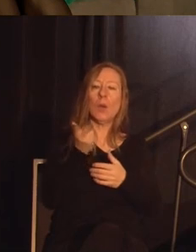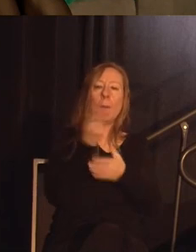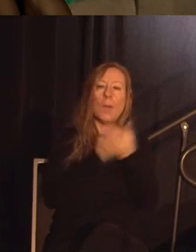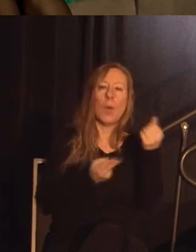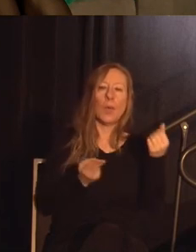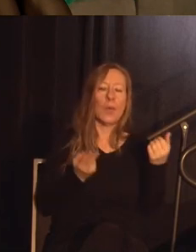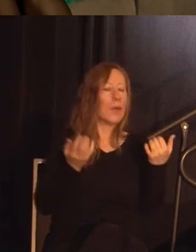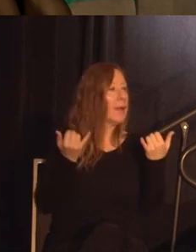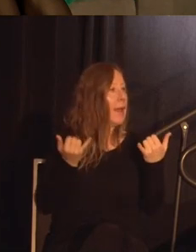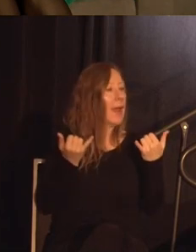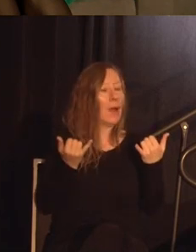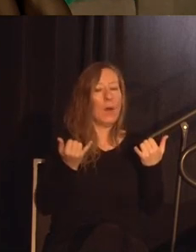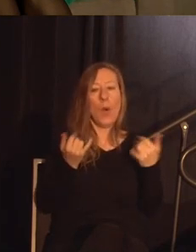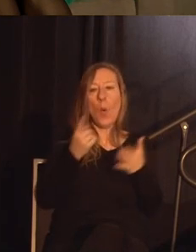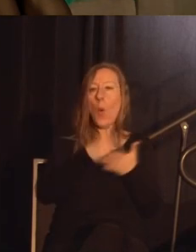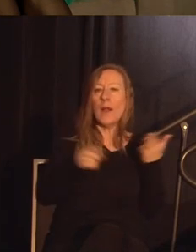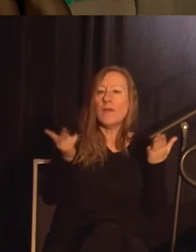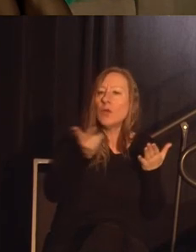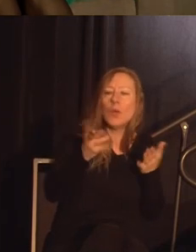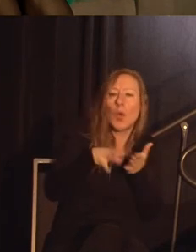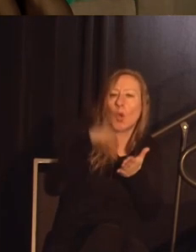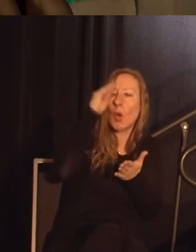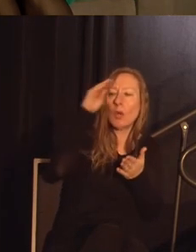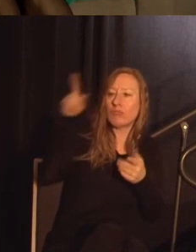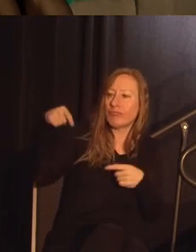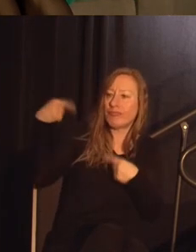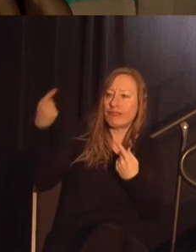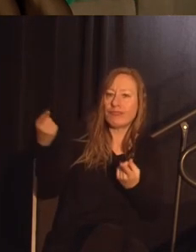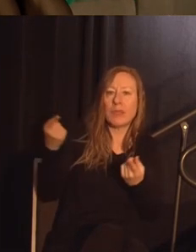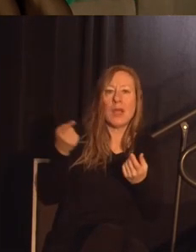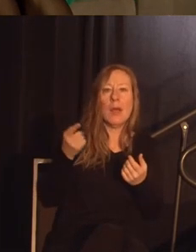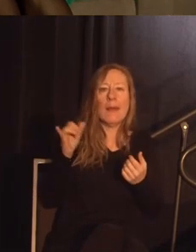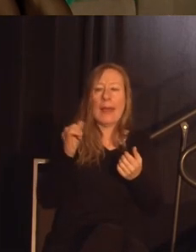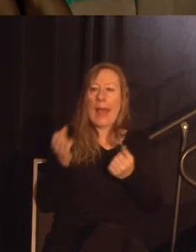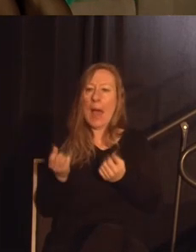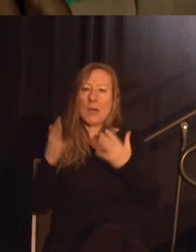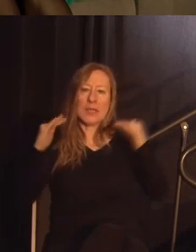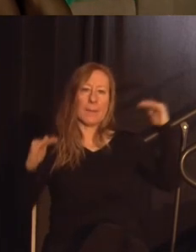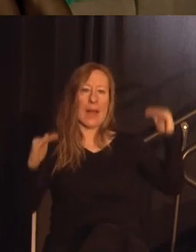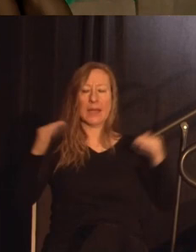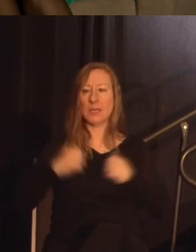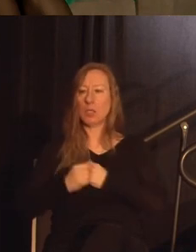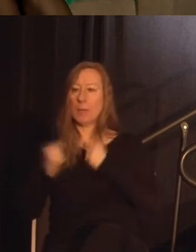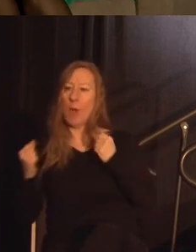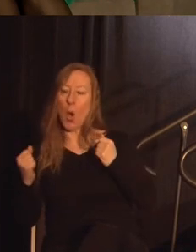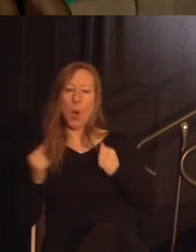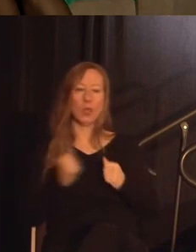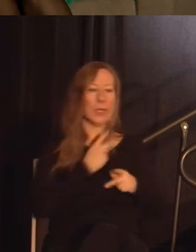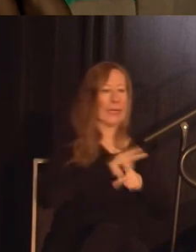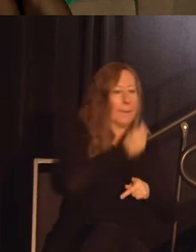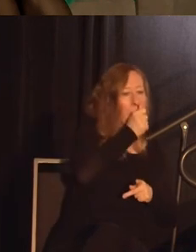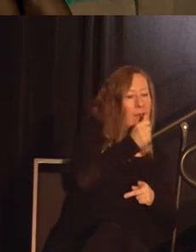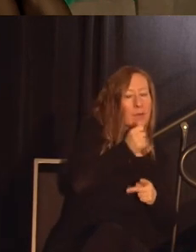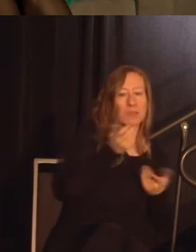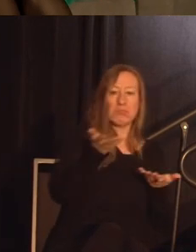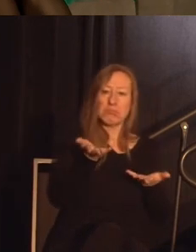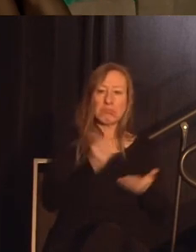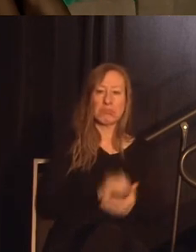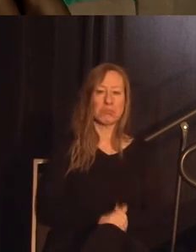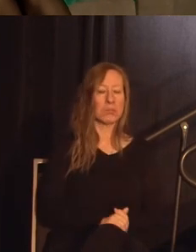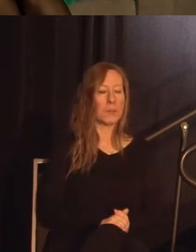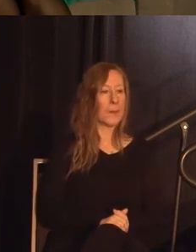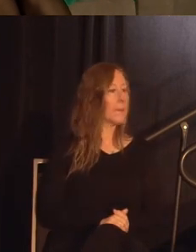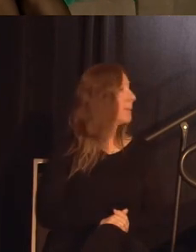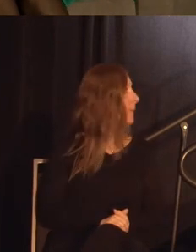yourself now, and like, what have you learned along the way about like how much to expose and how much to keep for yourself? Me, Lindy, yeah, where do you